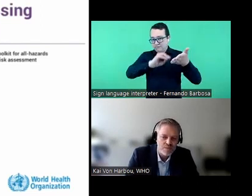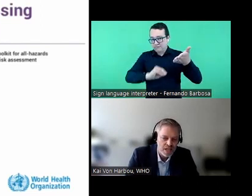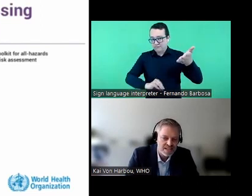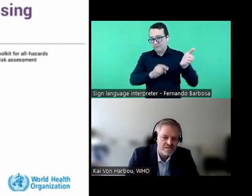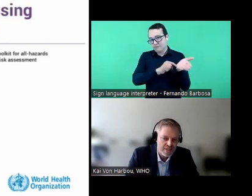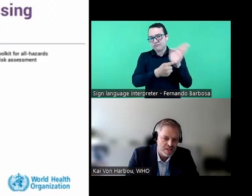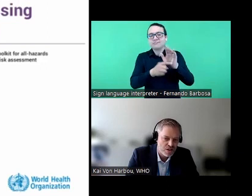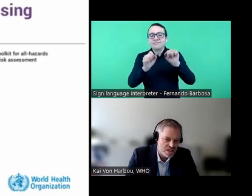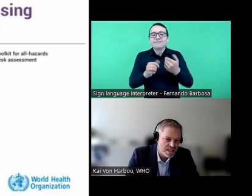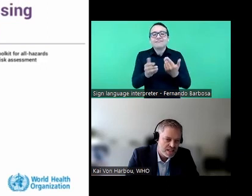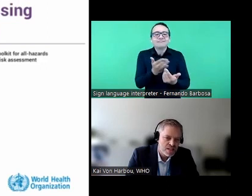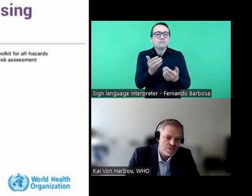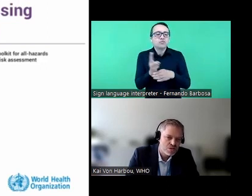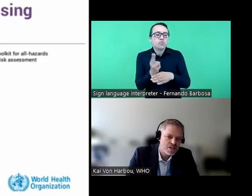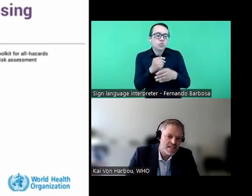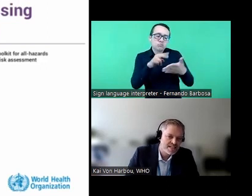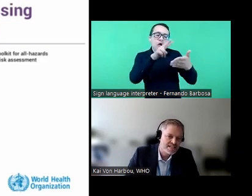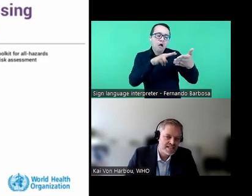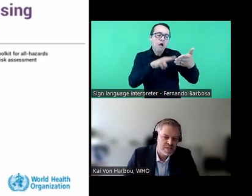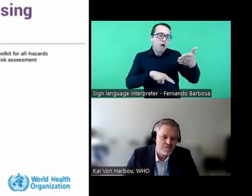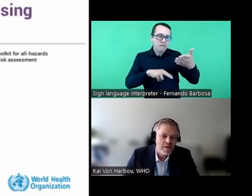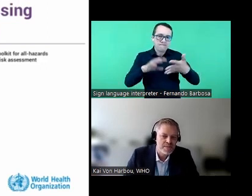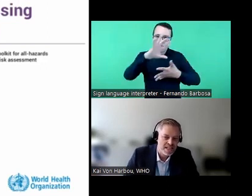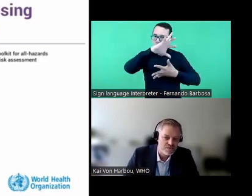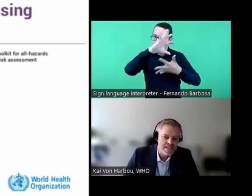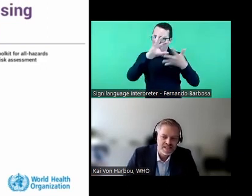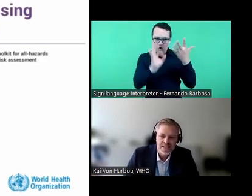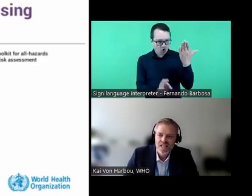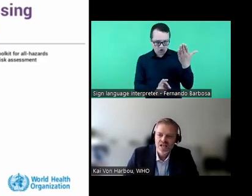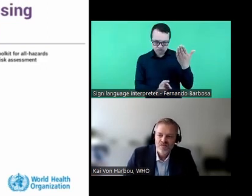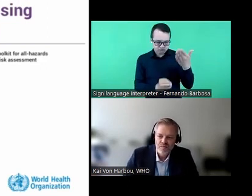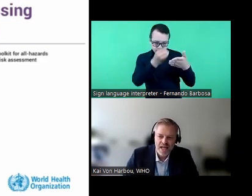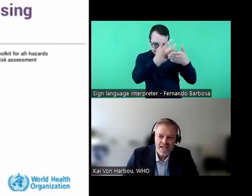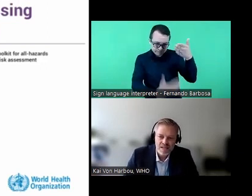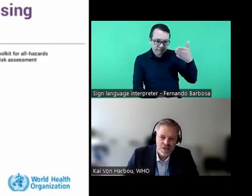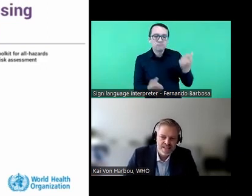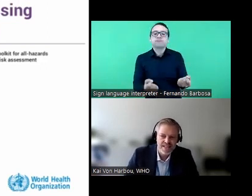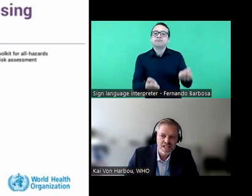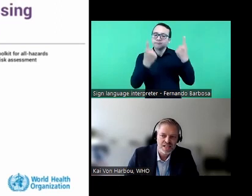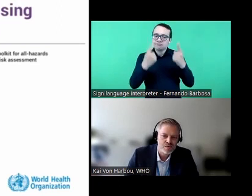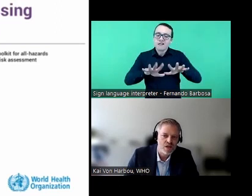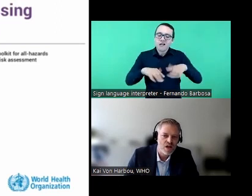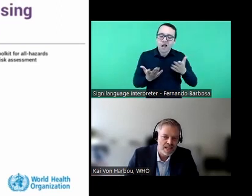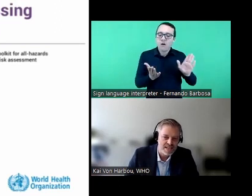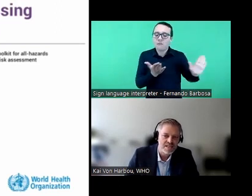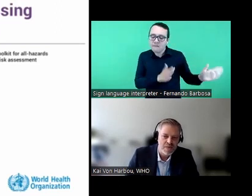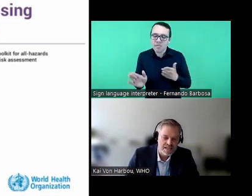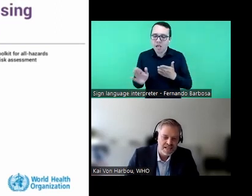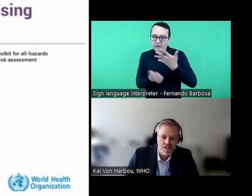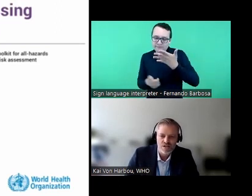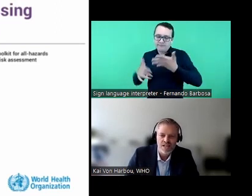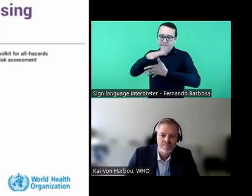and a comprehensive methodology to conduct an assessment of public health risks for planning and prioritization through an all hazard